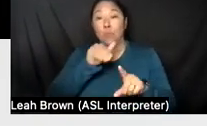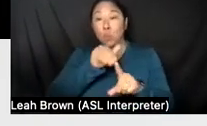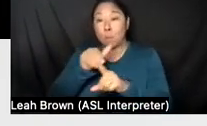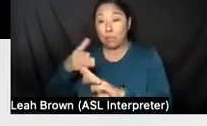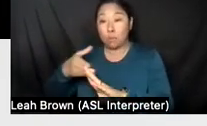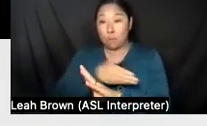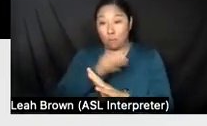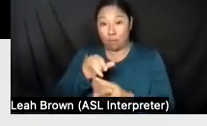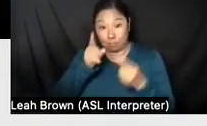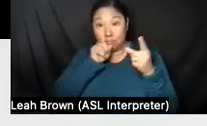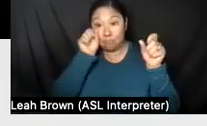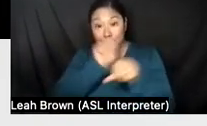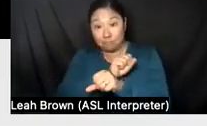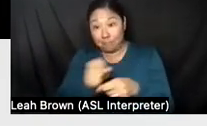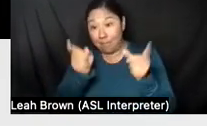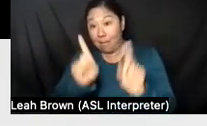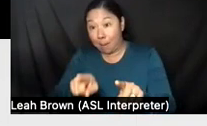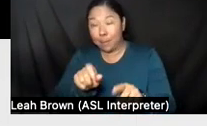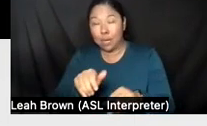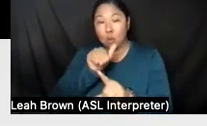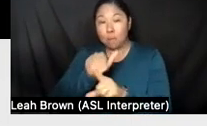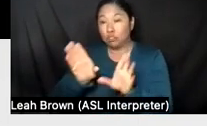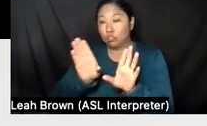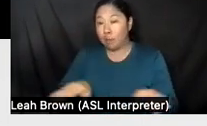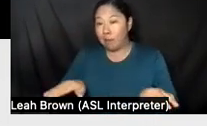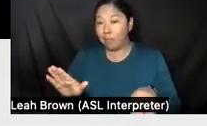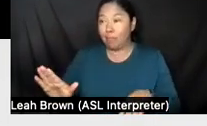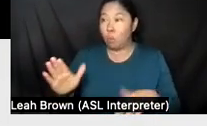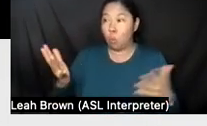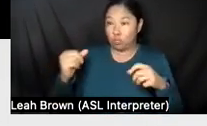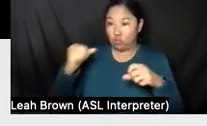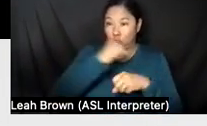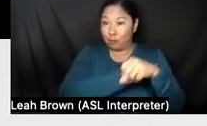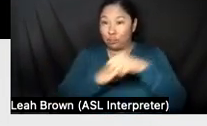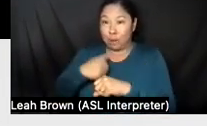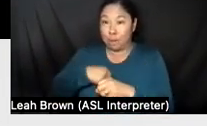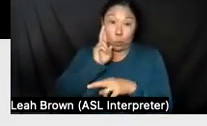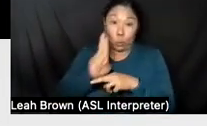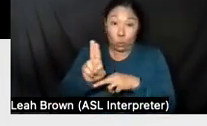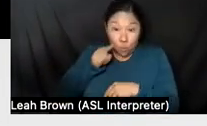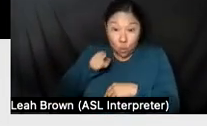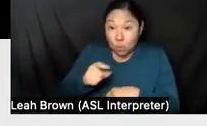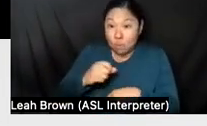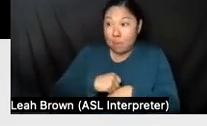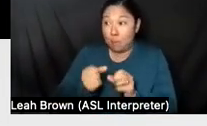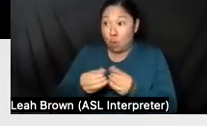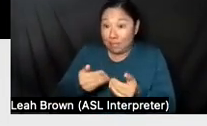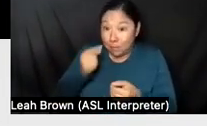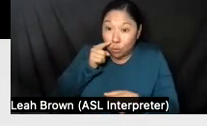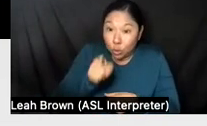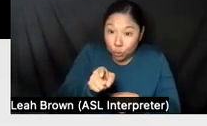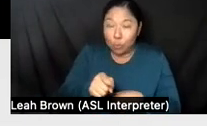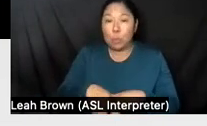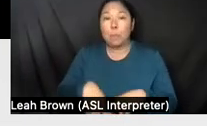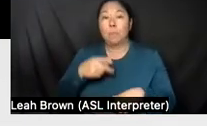happen, and reminding your child of what strategies you will be using with them to make these easier for them. So when you prime your